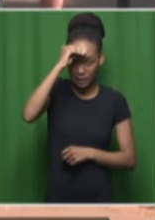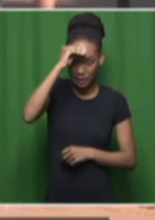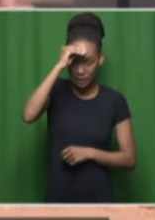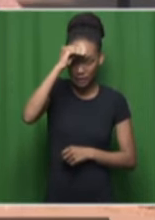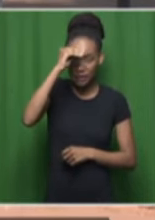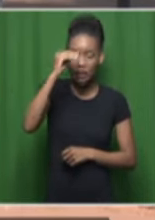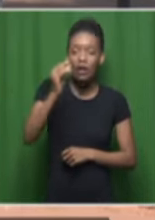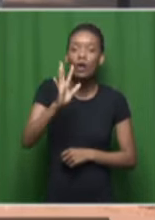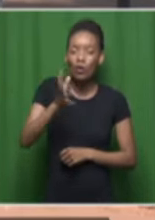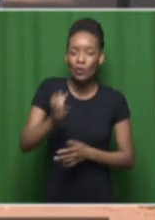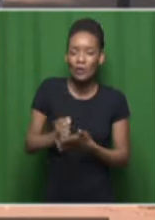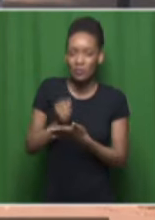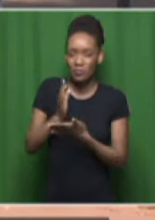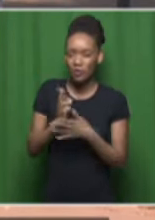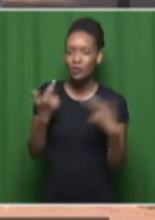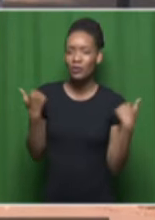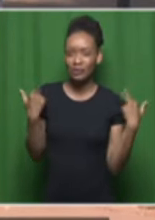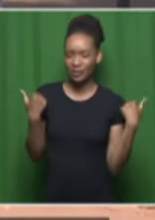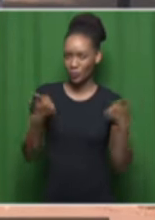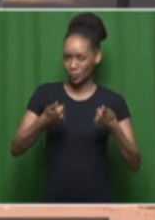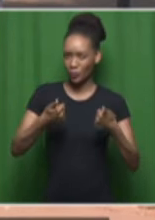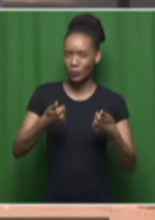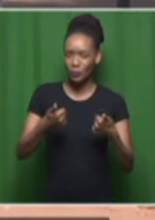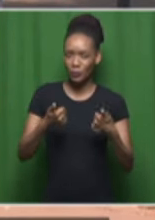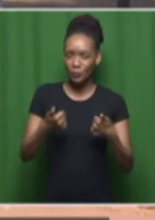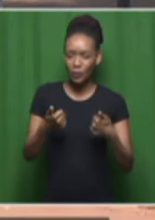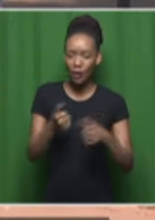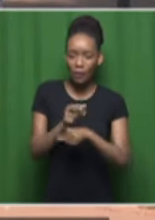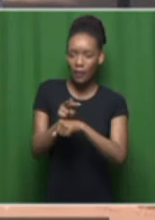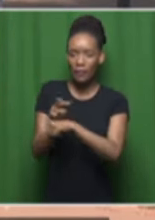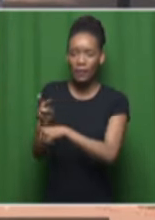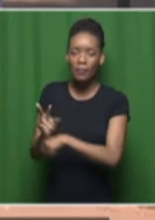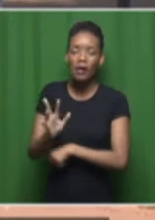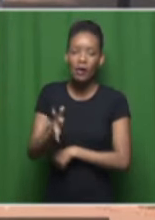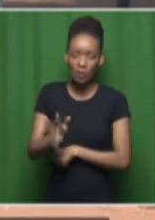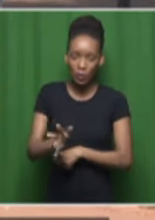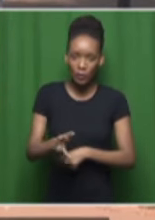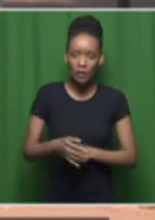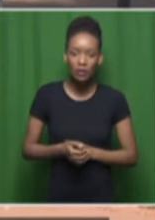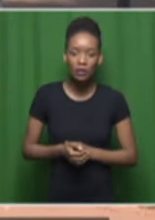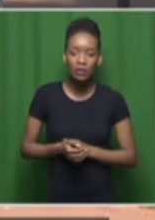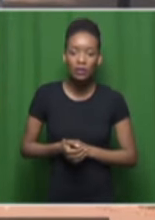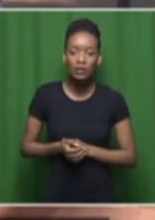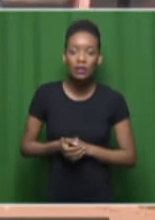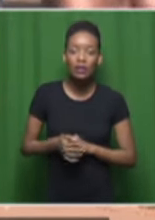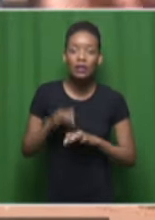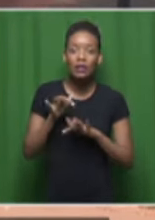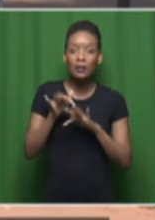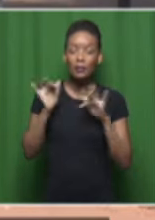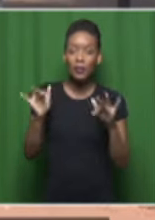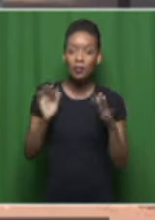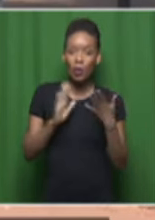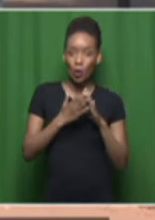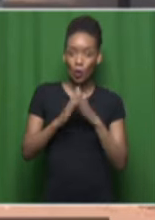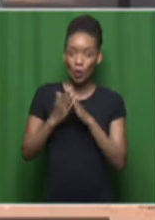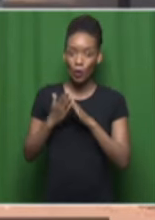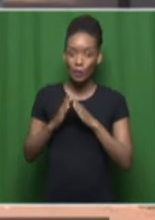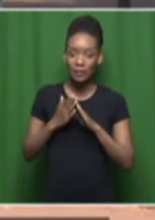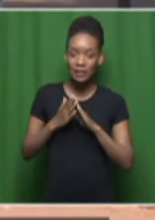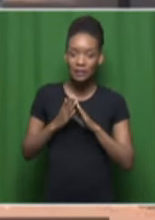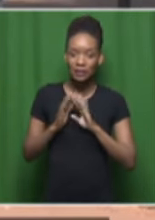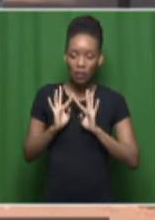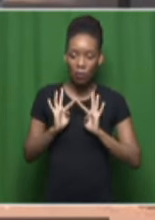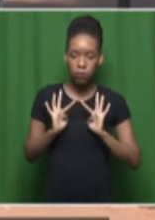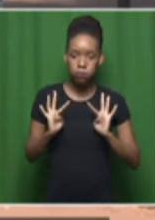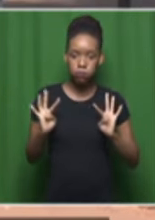ensuring security along the route. And then also, very importantly, we understand that scores of community members will be lining the roads from here all the